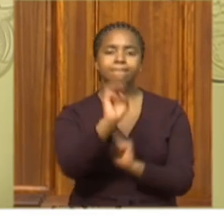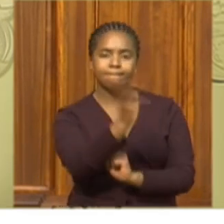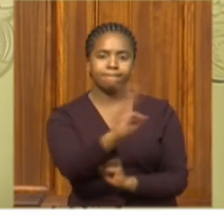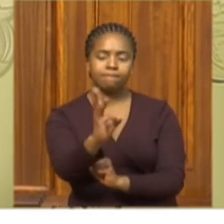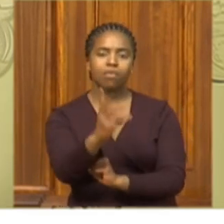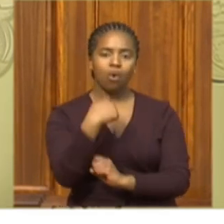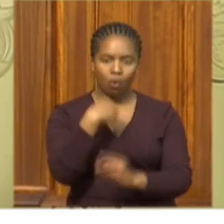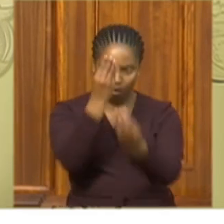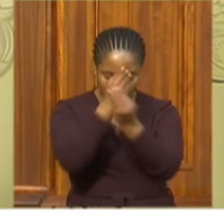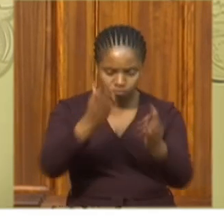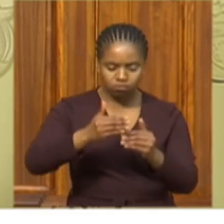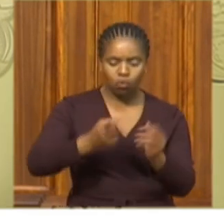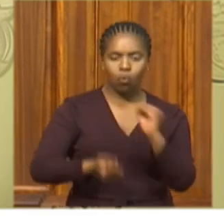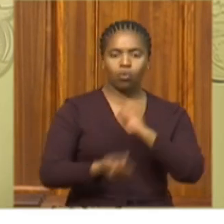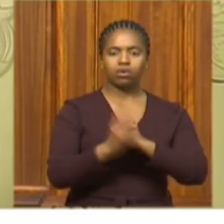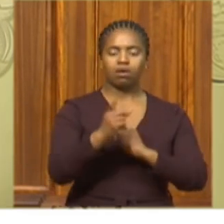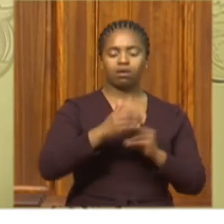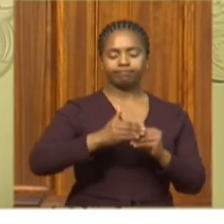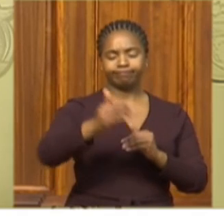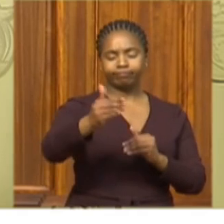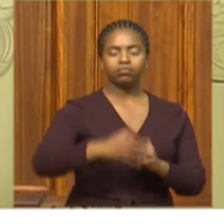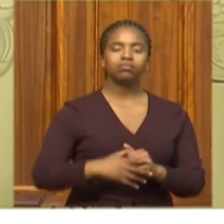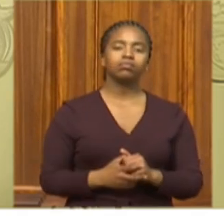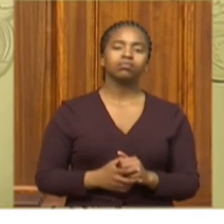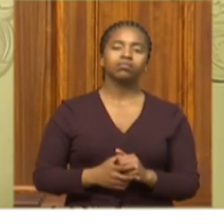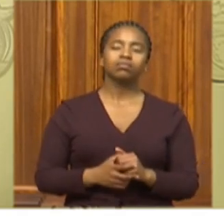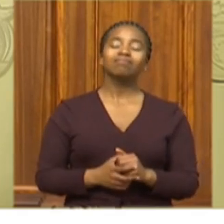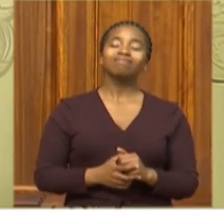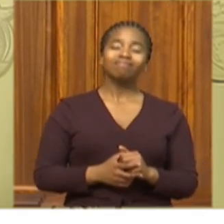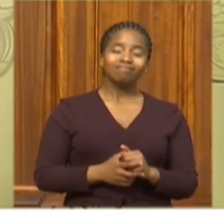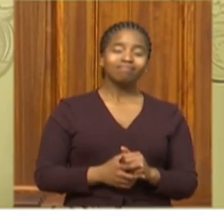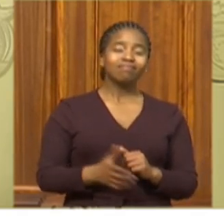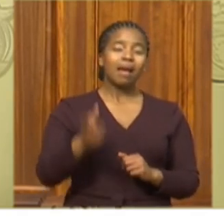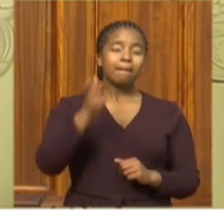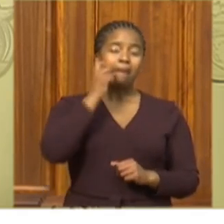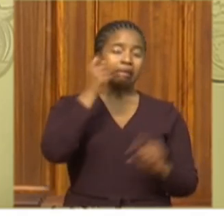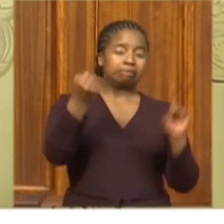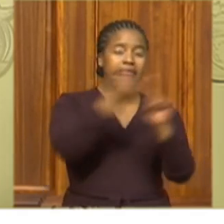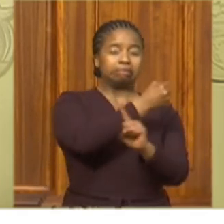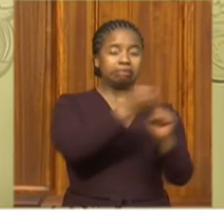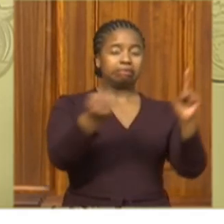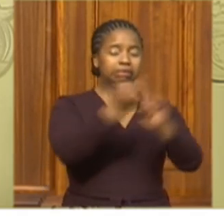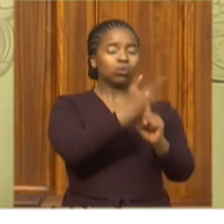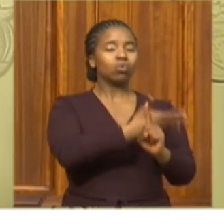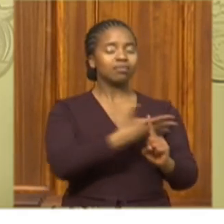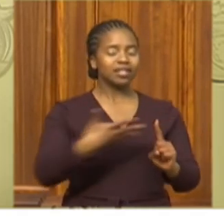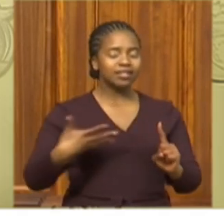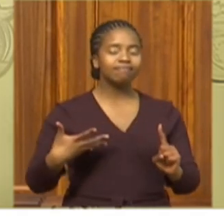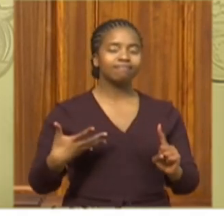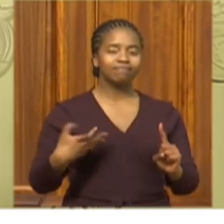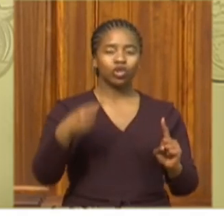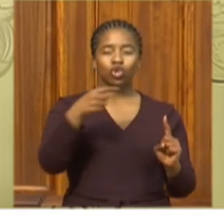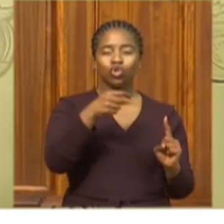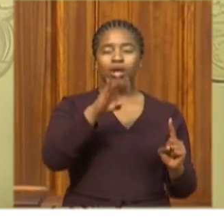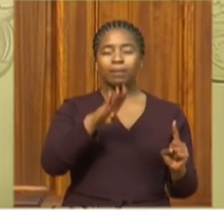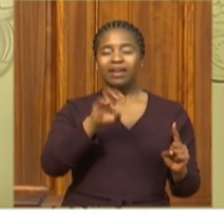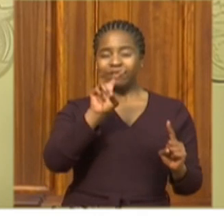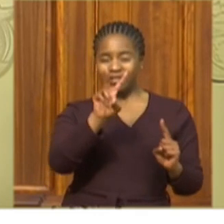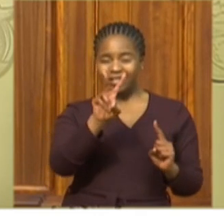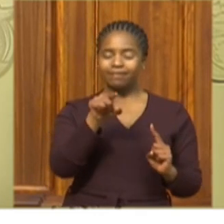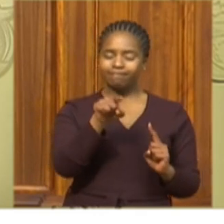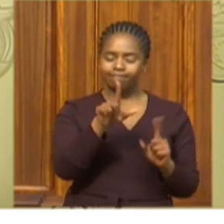to grapple with the pandemic of violence against women. We are proceeding with the work